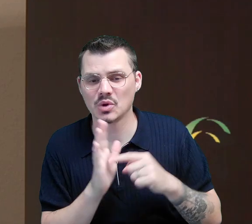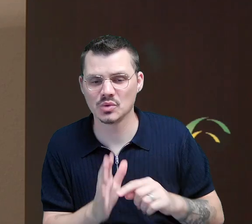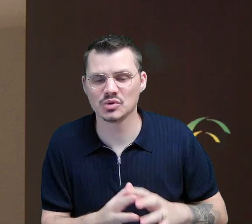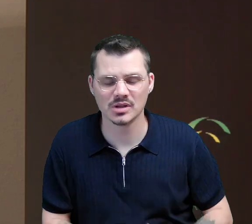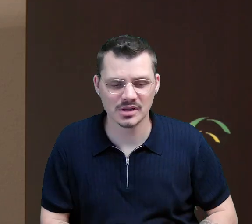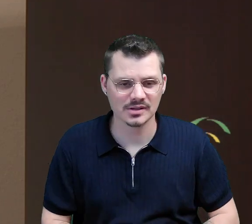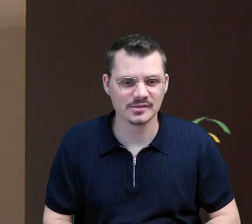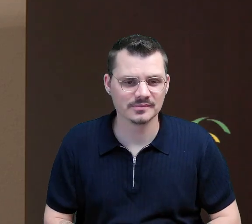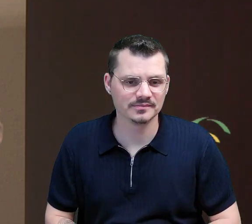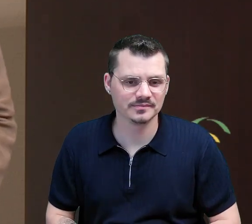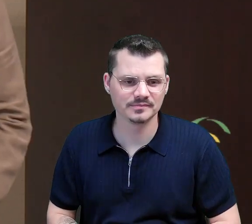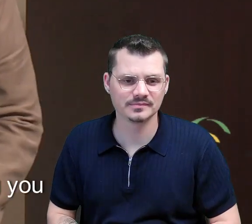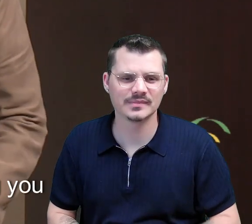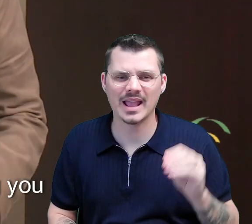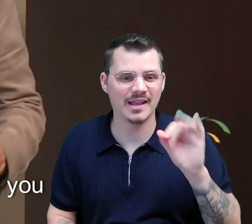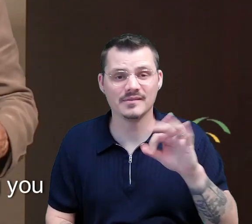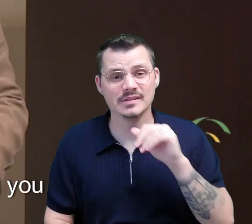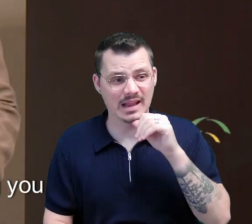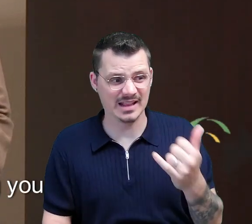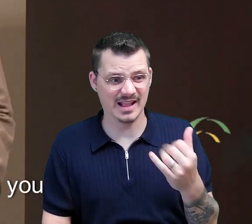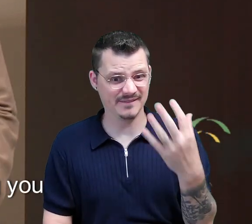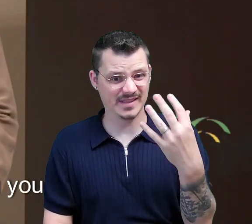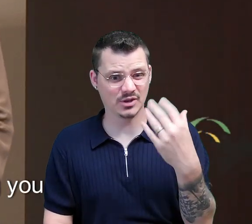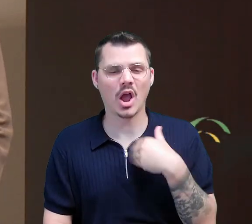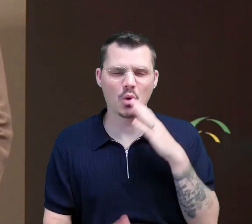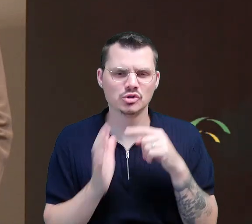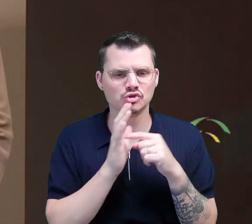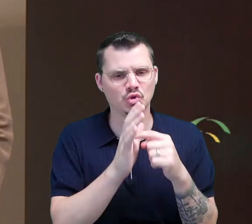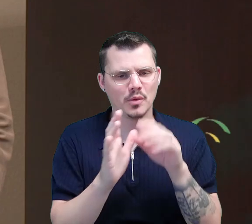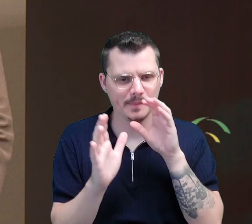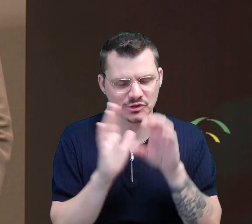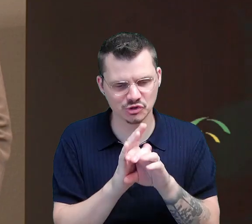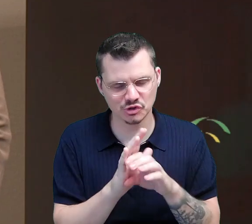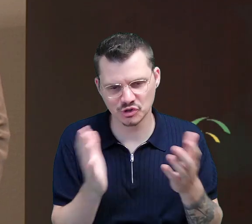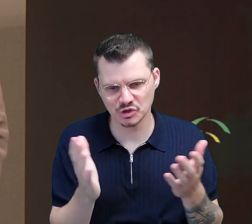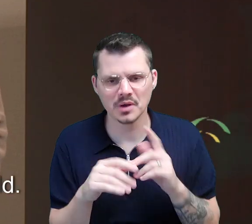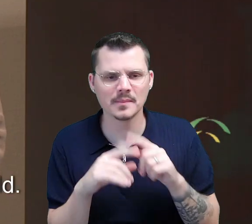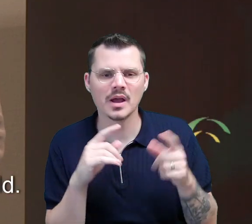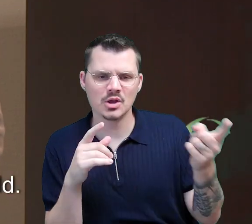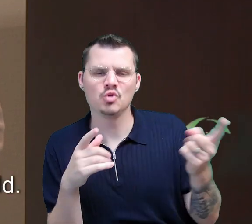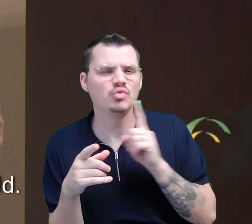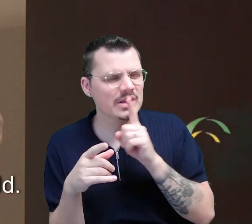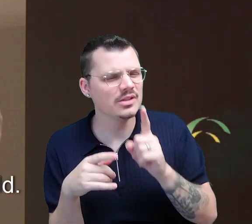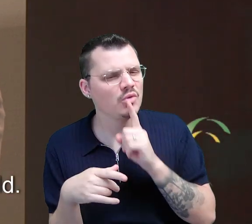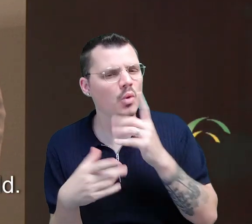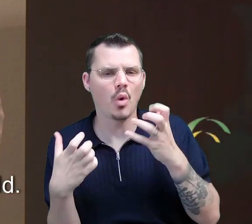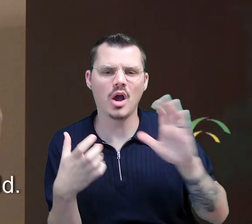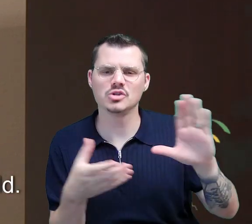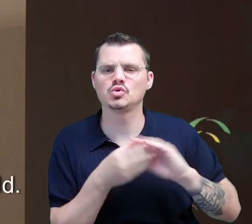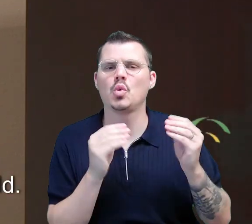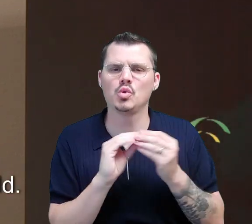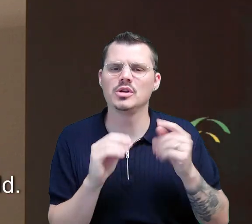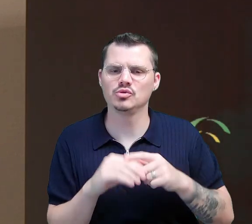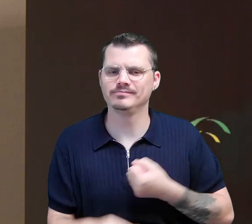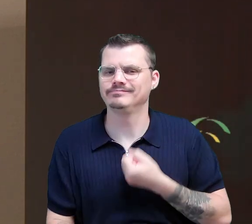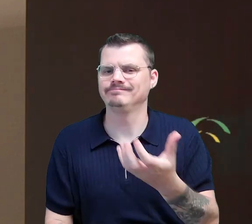episode. And if we weren't on video, I'd be showing you his picture. He really wanted this story to